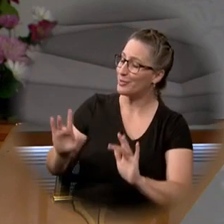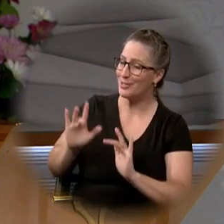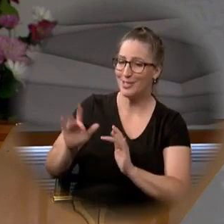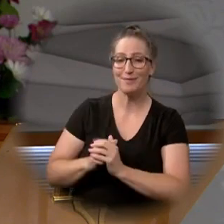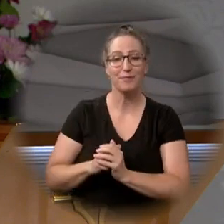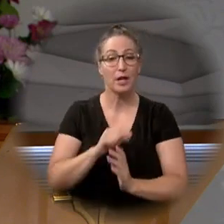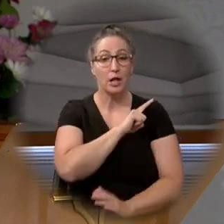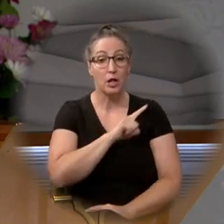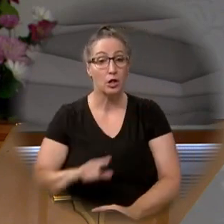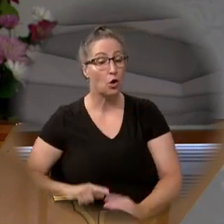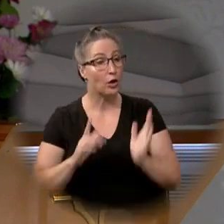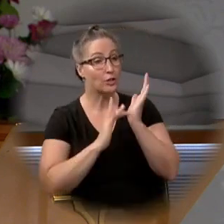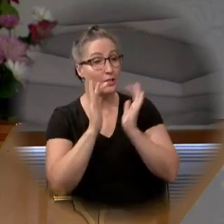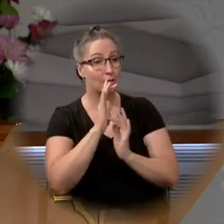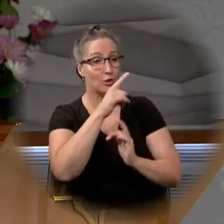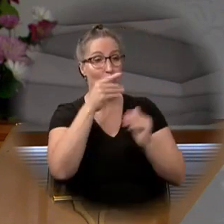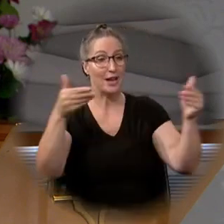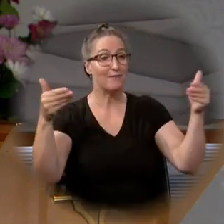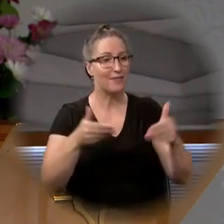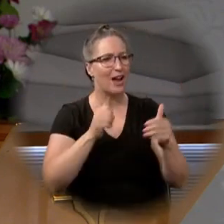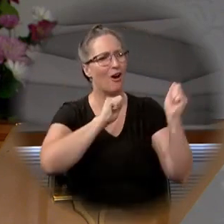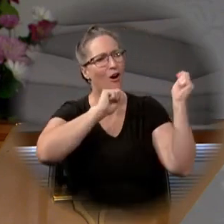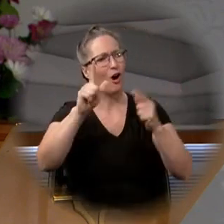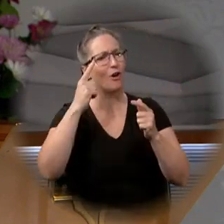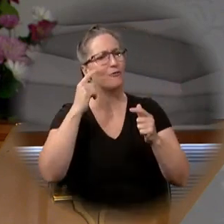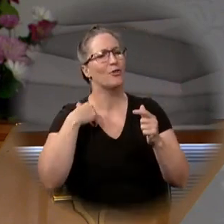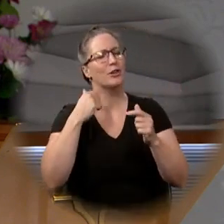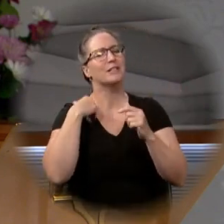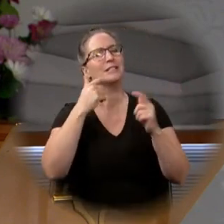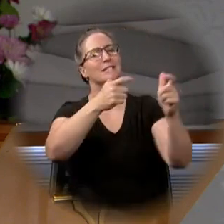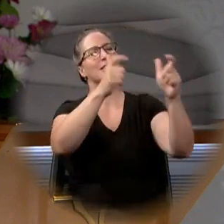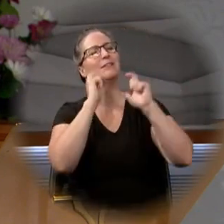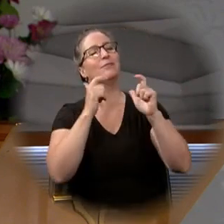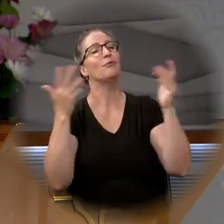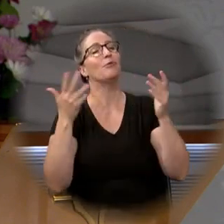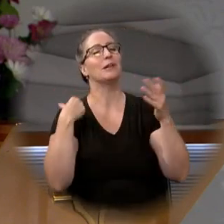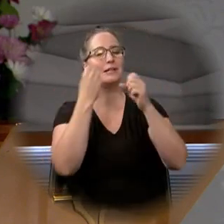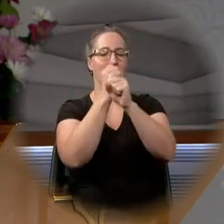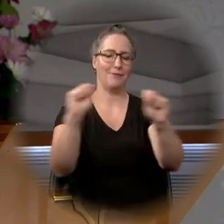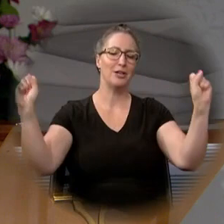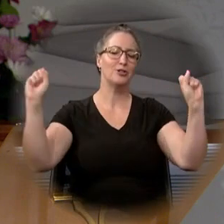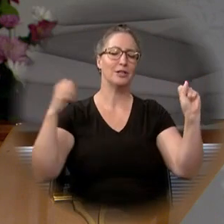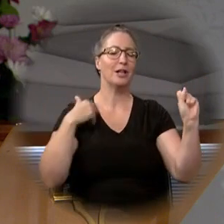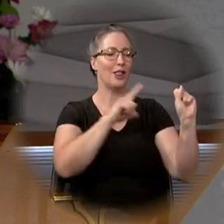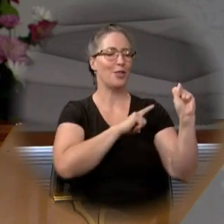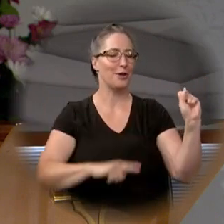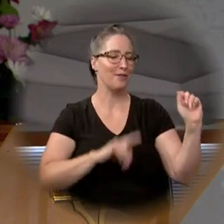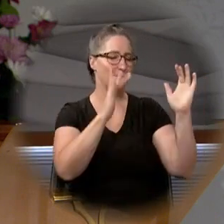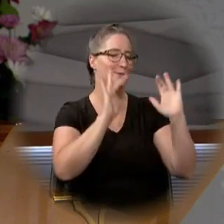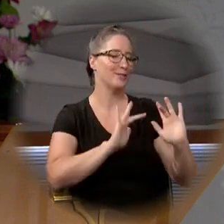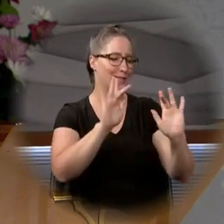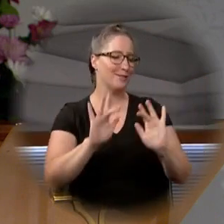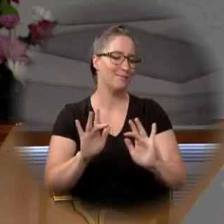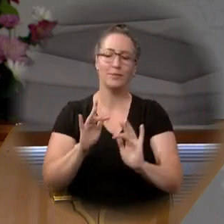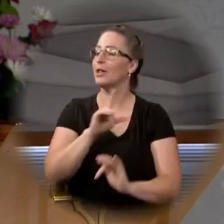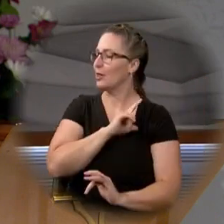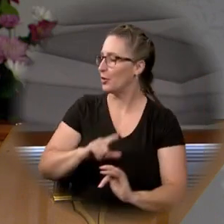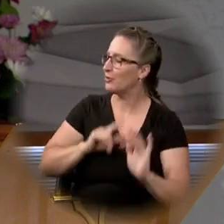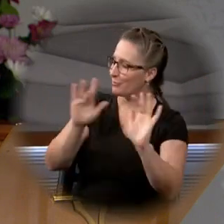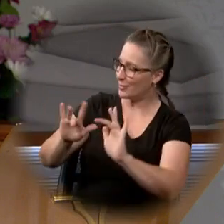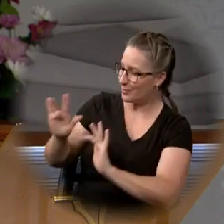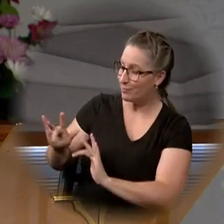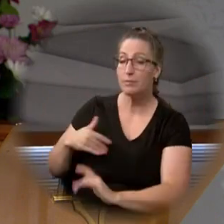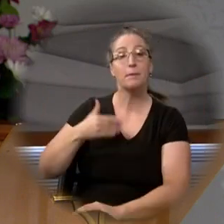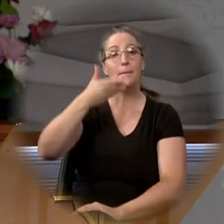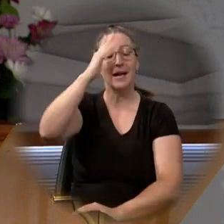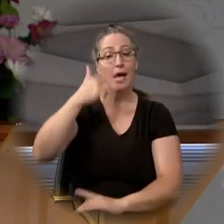Lord Jesus, you invite all to the gift of salvation. Lord, have mercy. Lord, have mercy. May Almighty